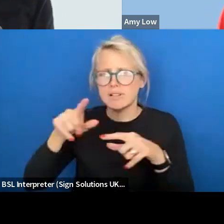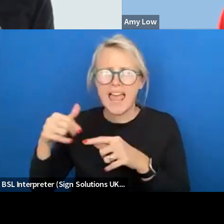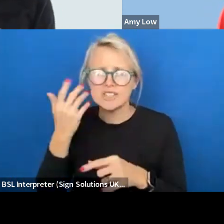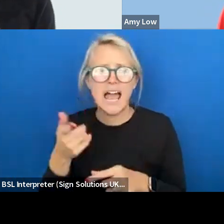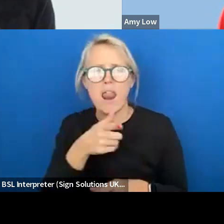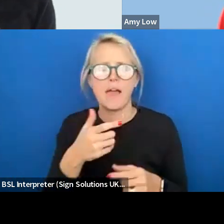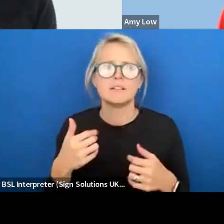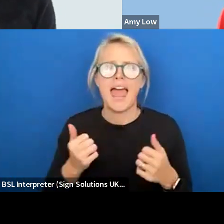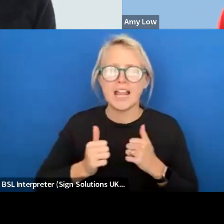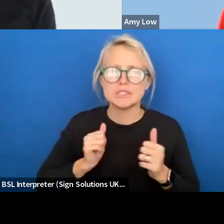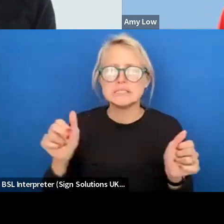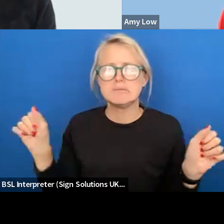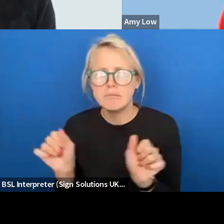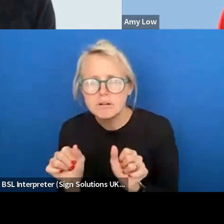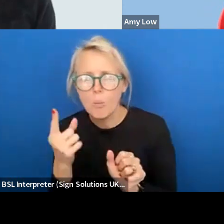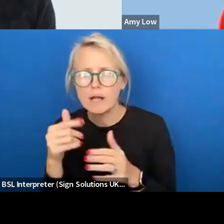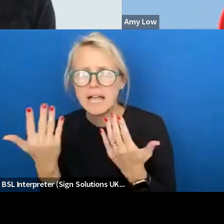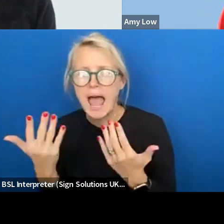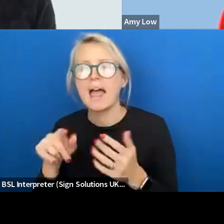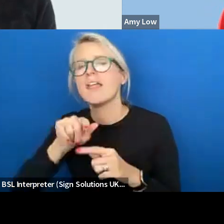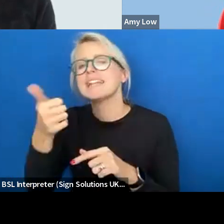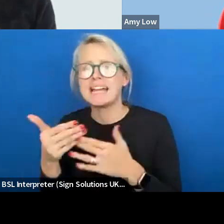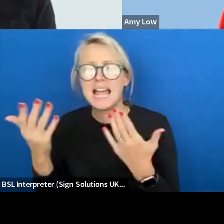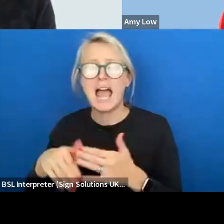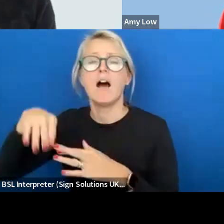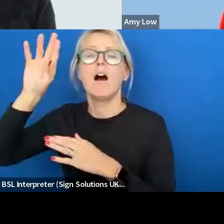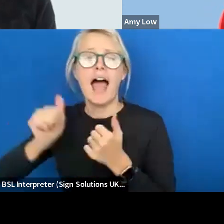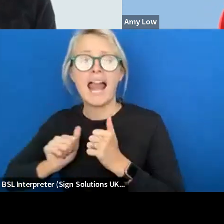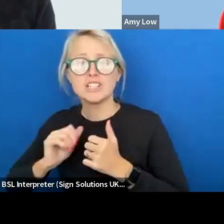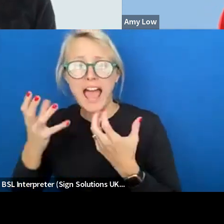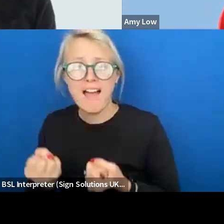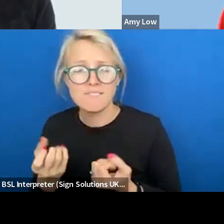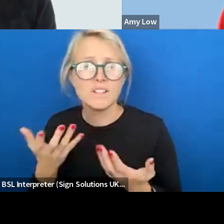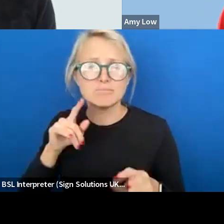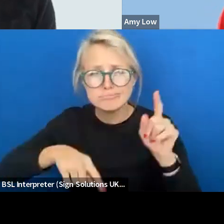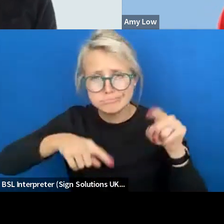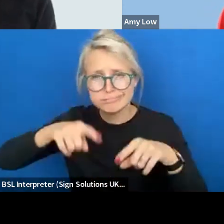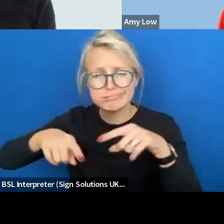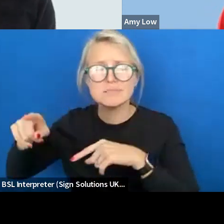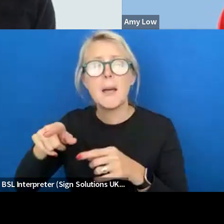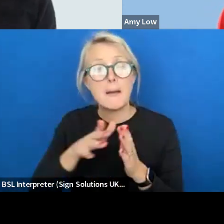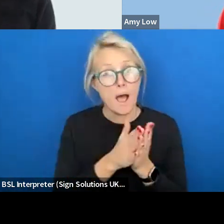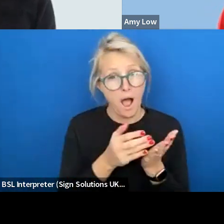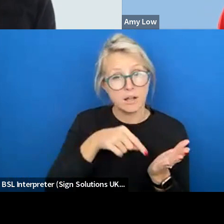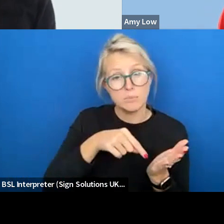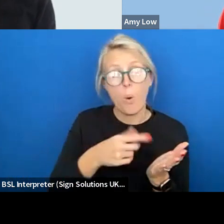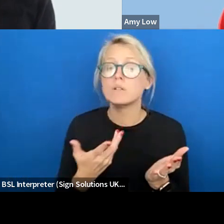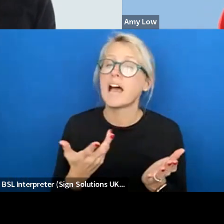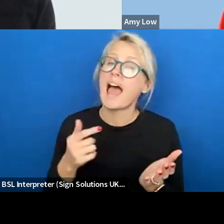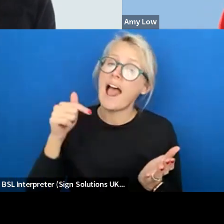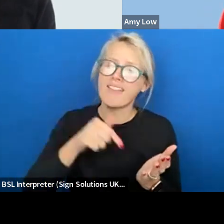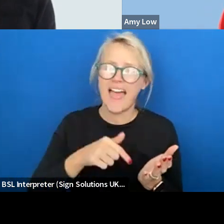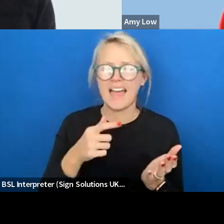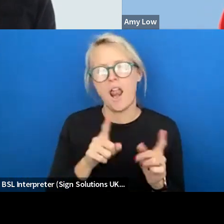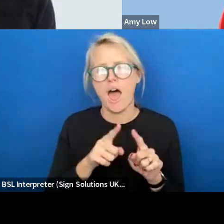energy for a day, so the number of activities that you can do. Things like passports and the sort of one